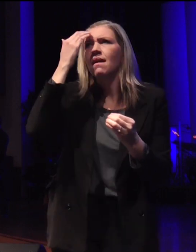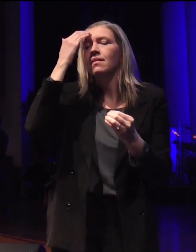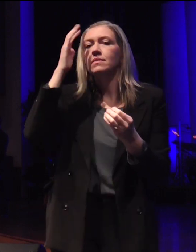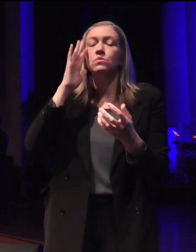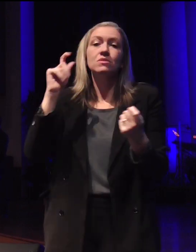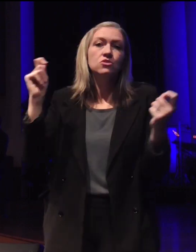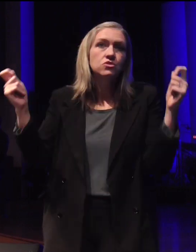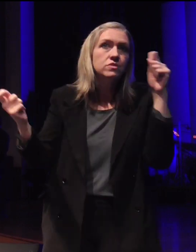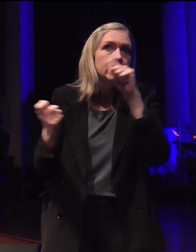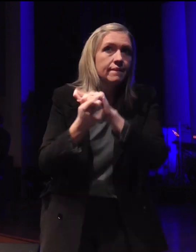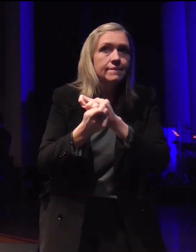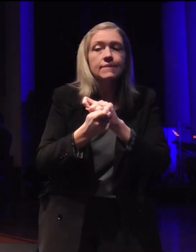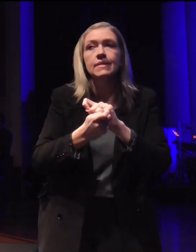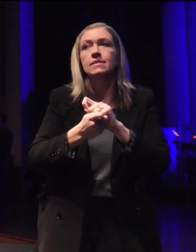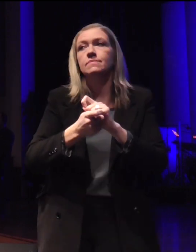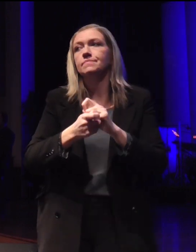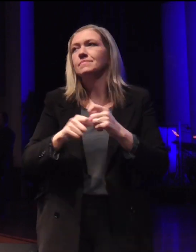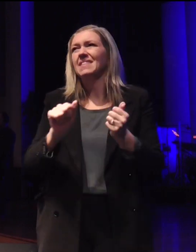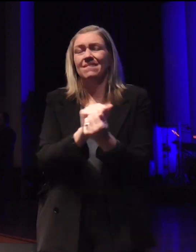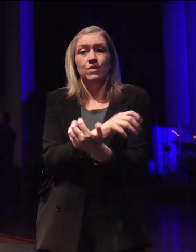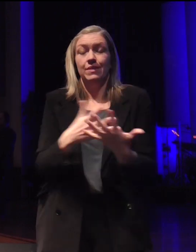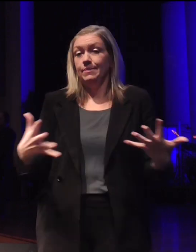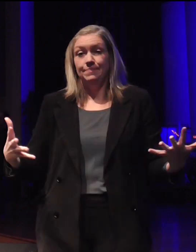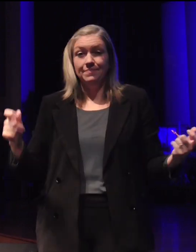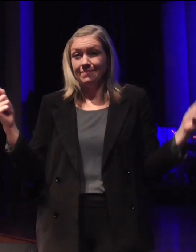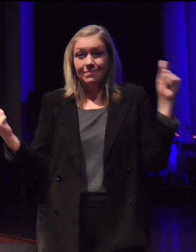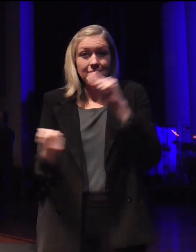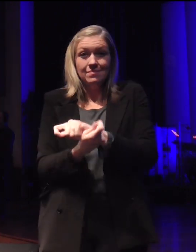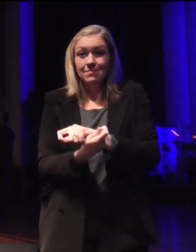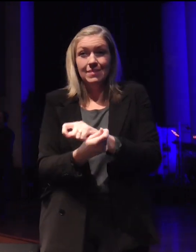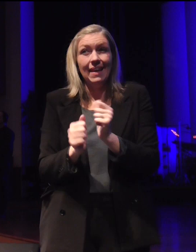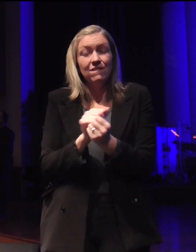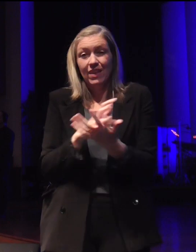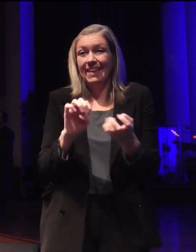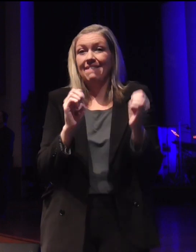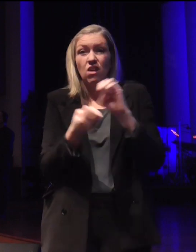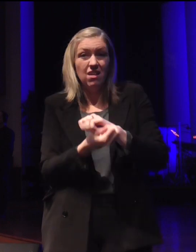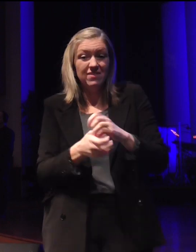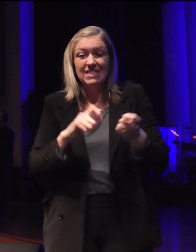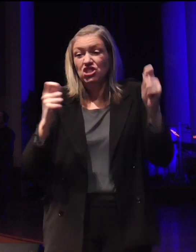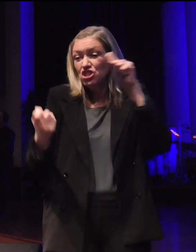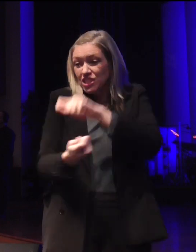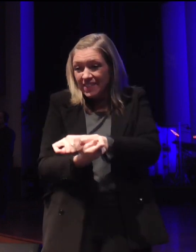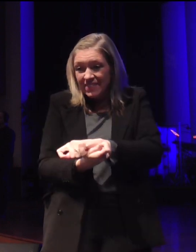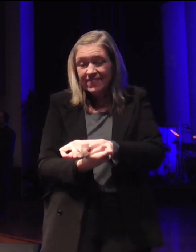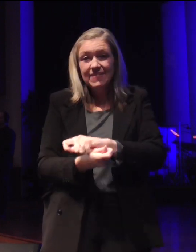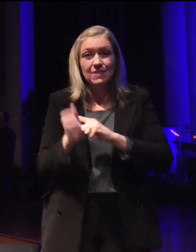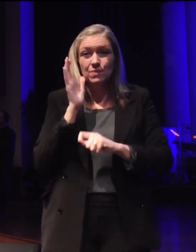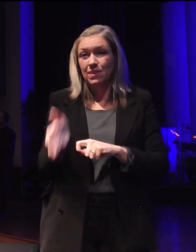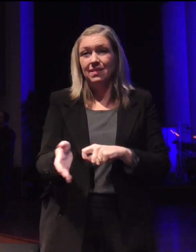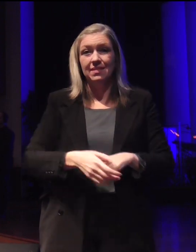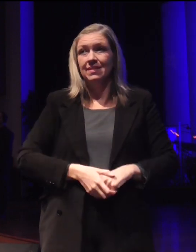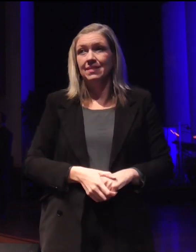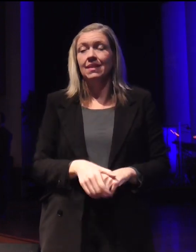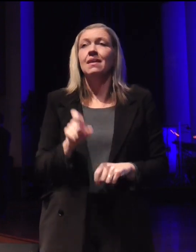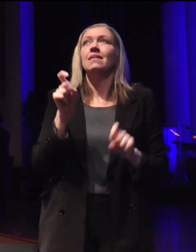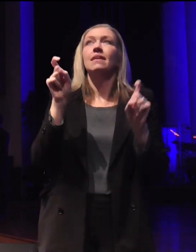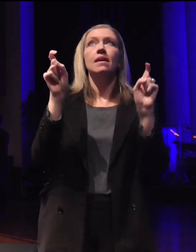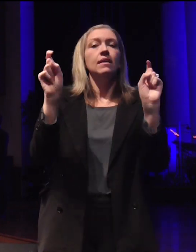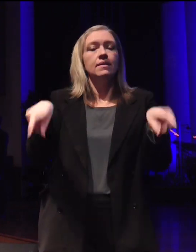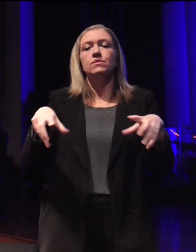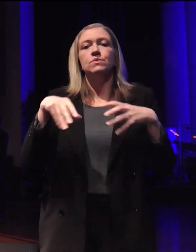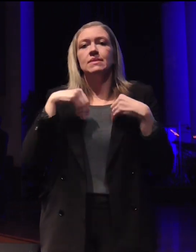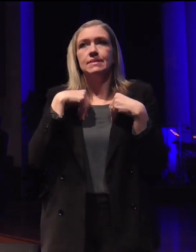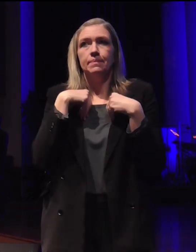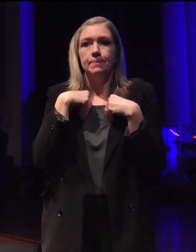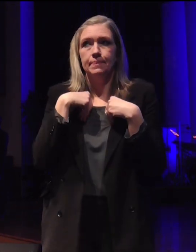and evolve. Everything evolves. Everything shifts. And we have to accept